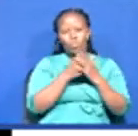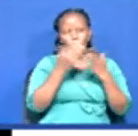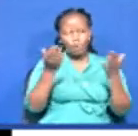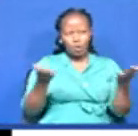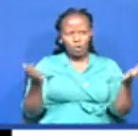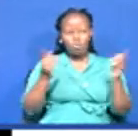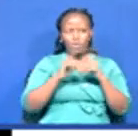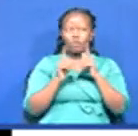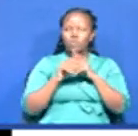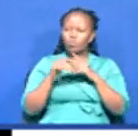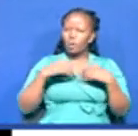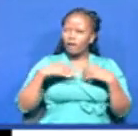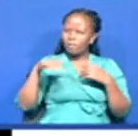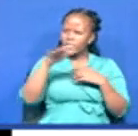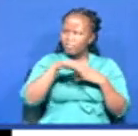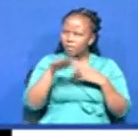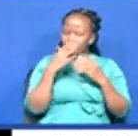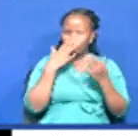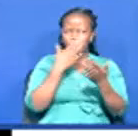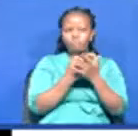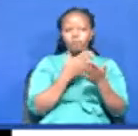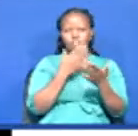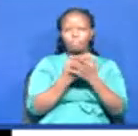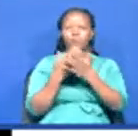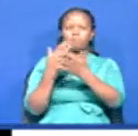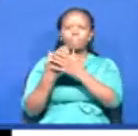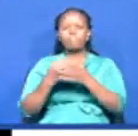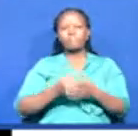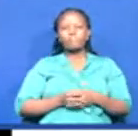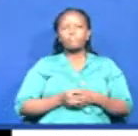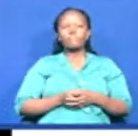venue where we are. Thank you all.